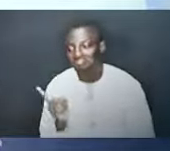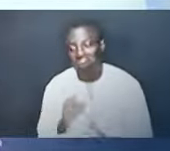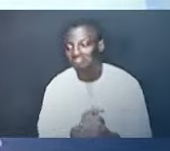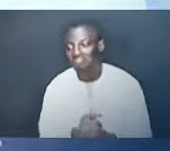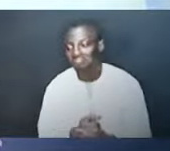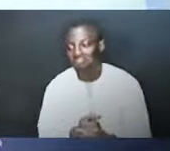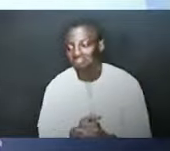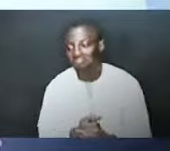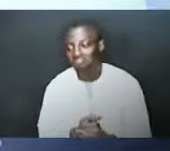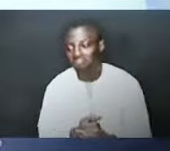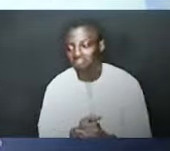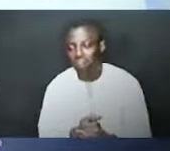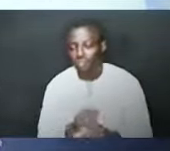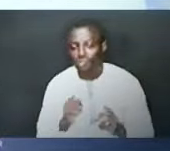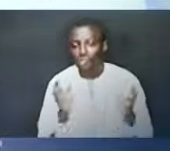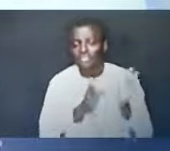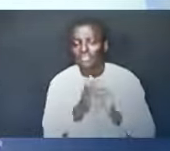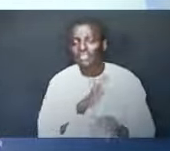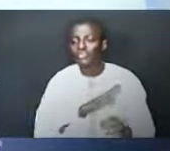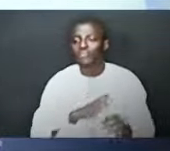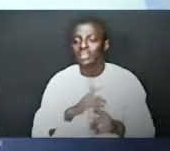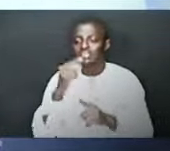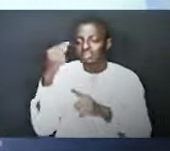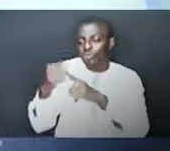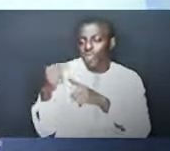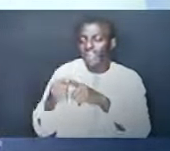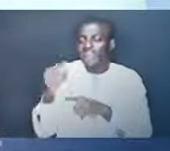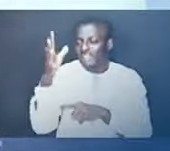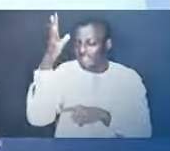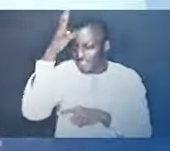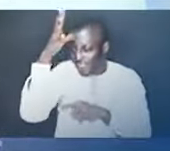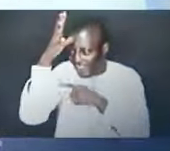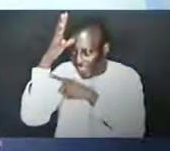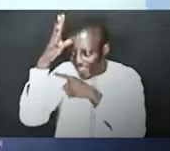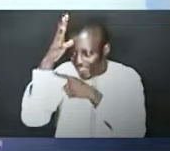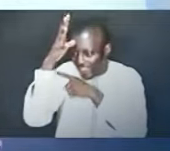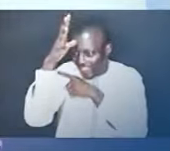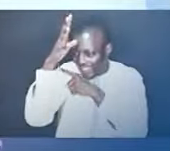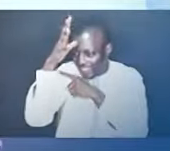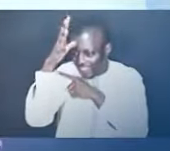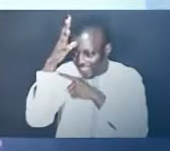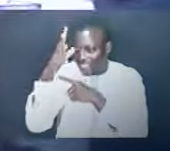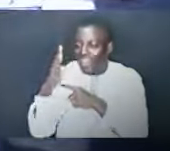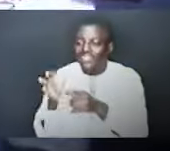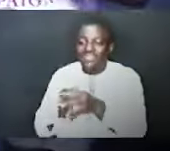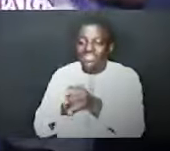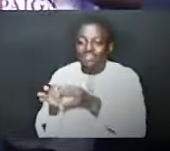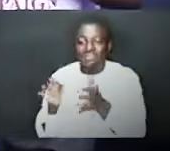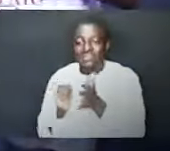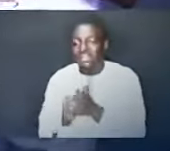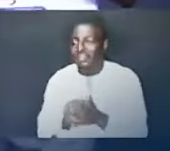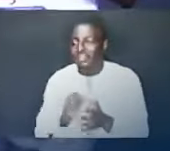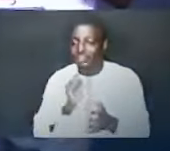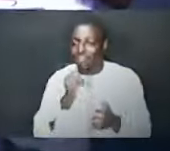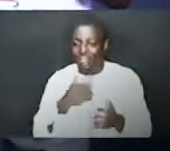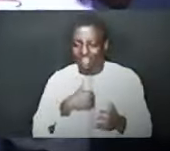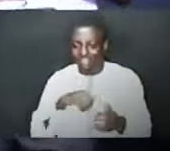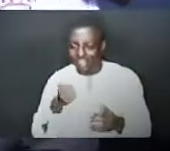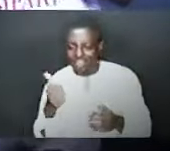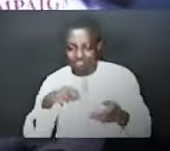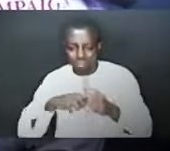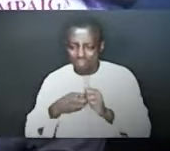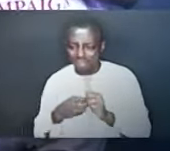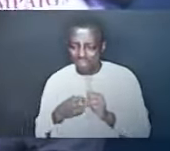Father is also to let this Samaritan woman know that there is no battle between them. Say o ka say eja no no che say oba no